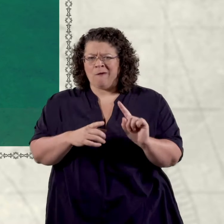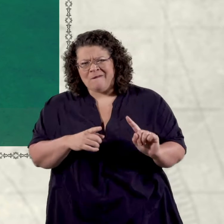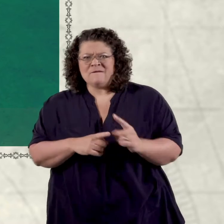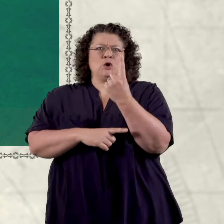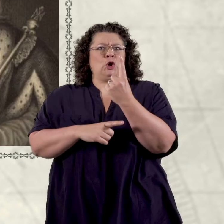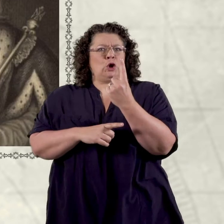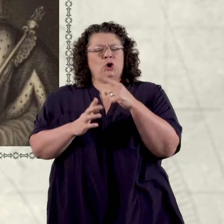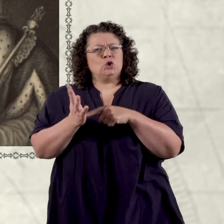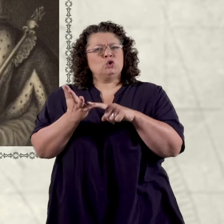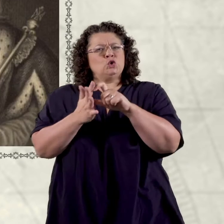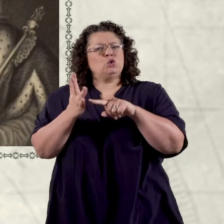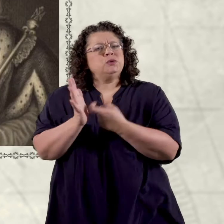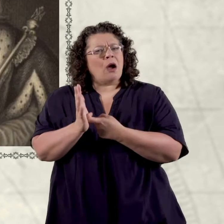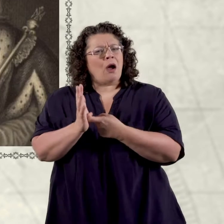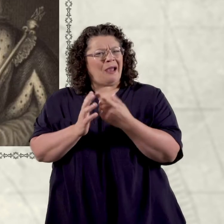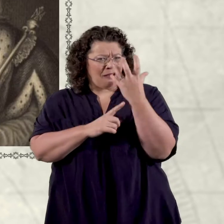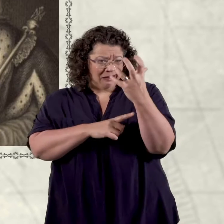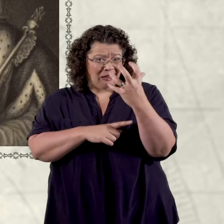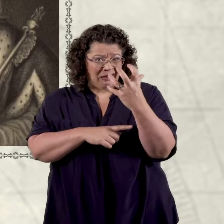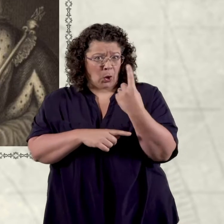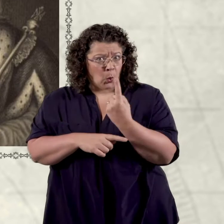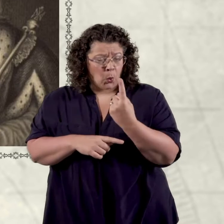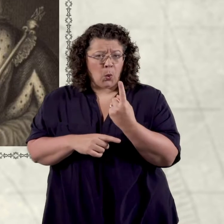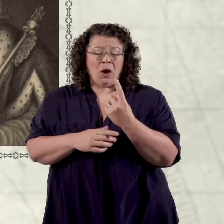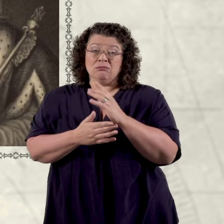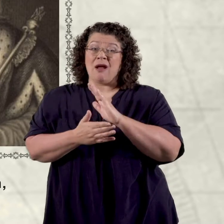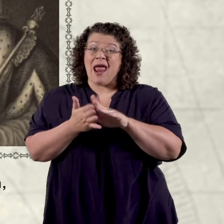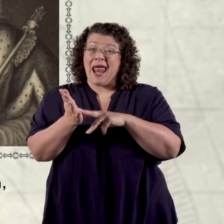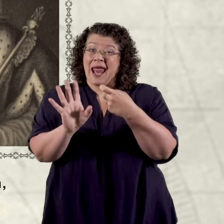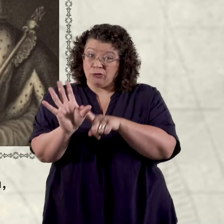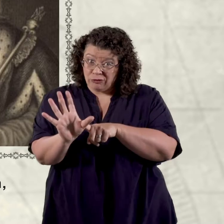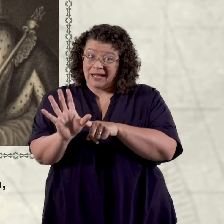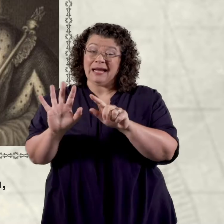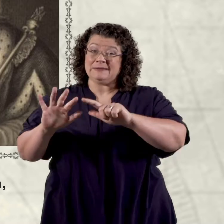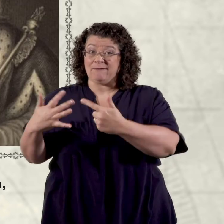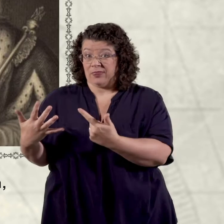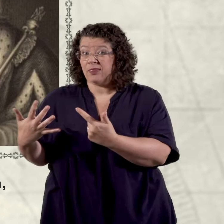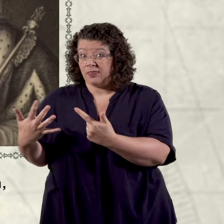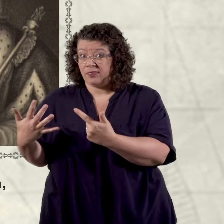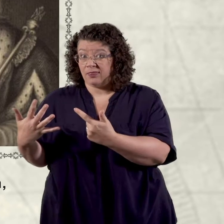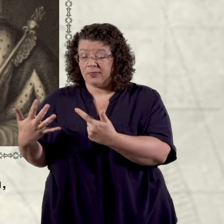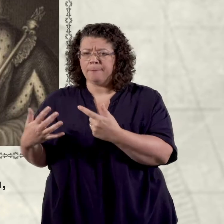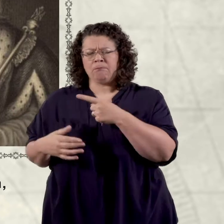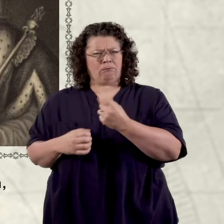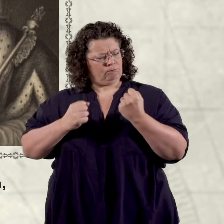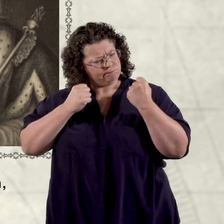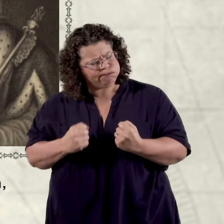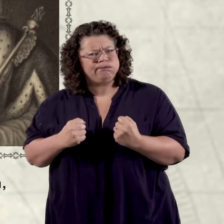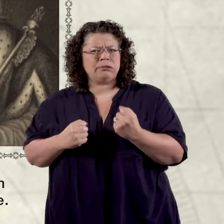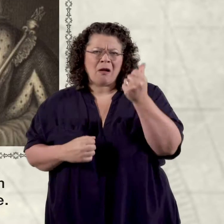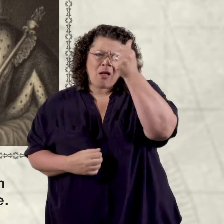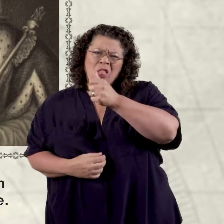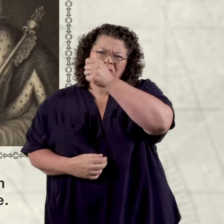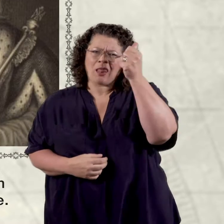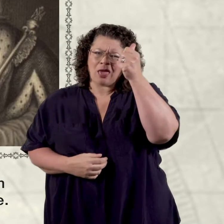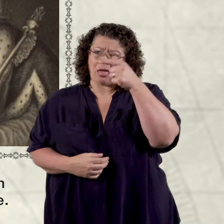Tudor kings was this man, Henry VII. Henry VII followed the Catholic faith,